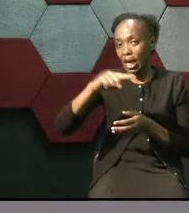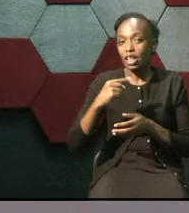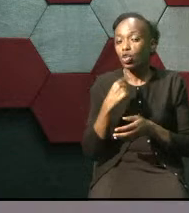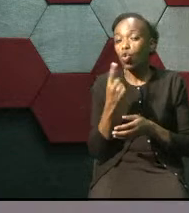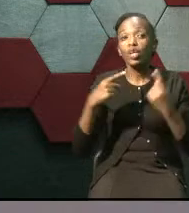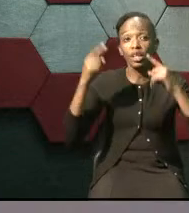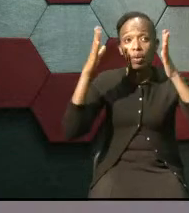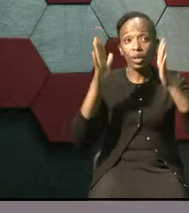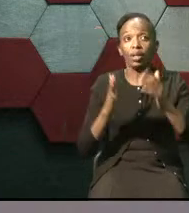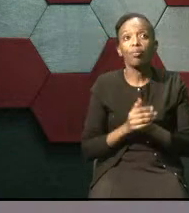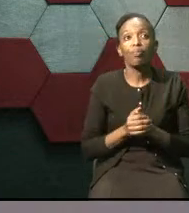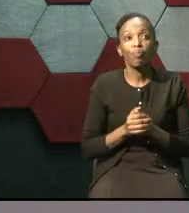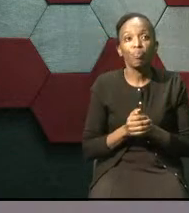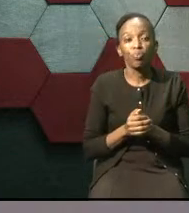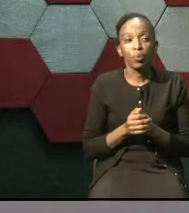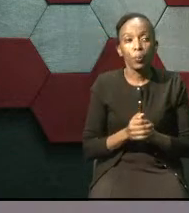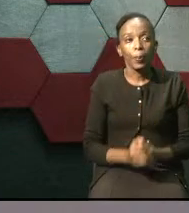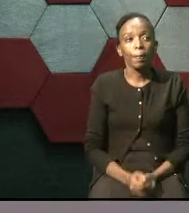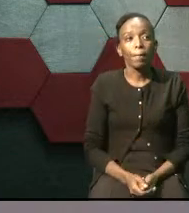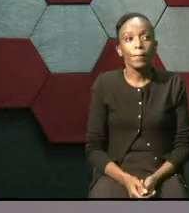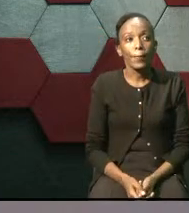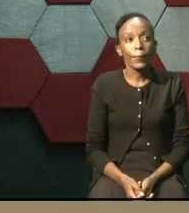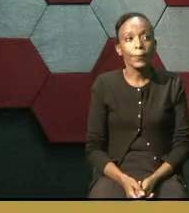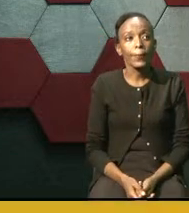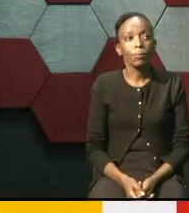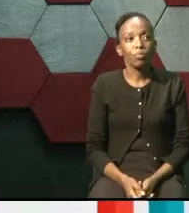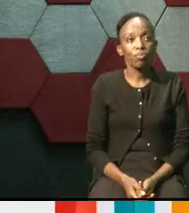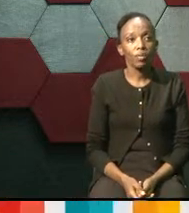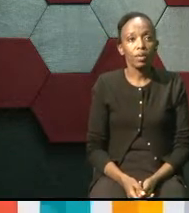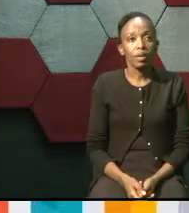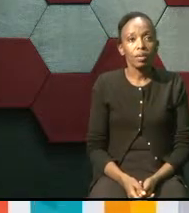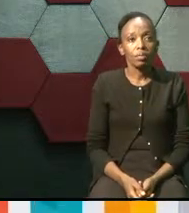Teacher of the Year in this year.